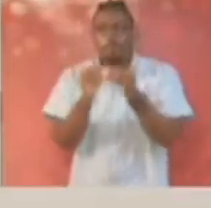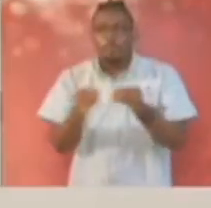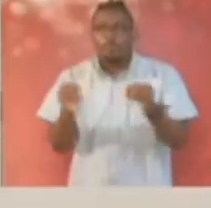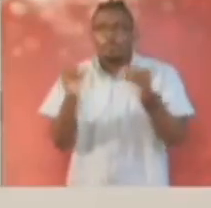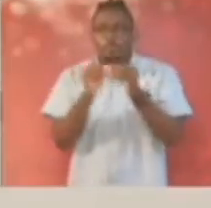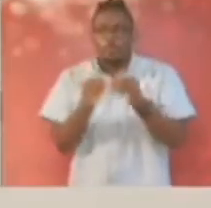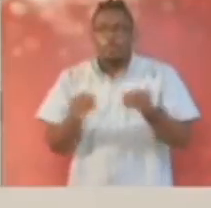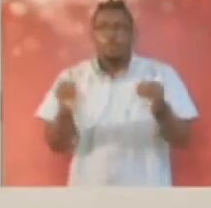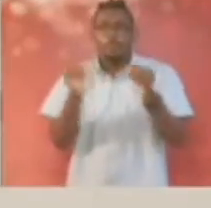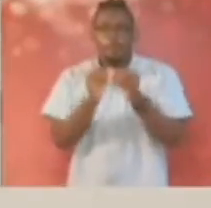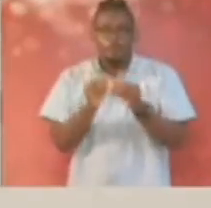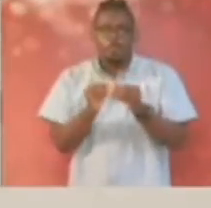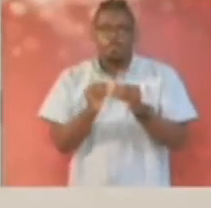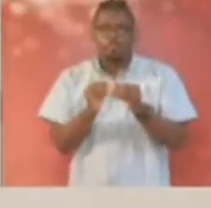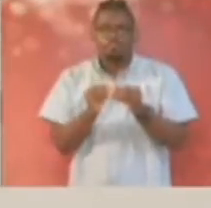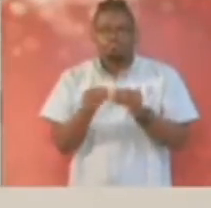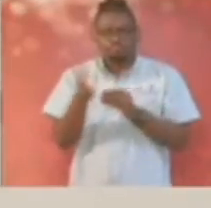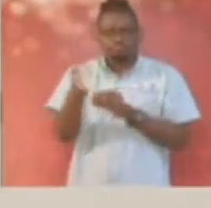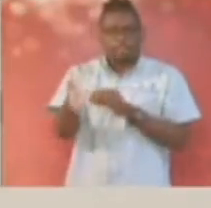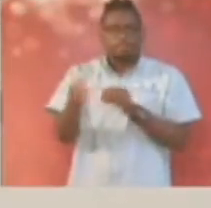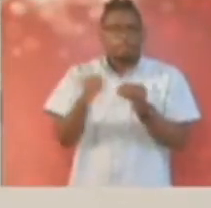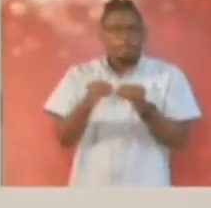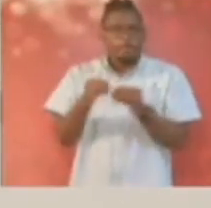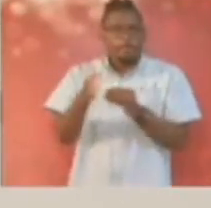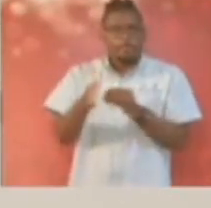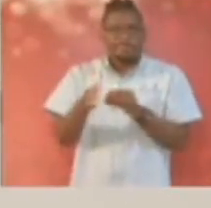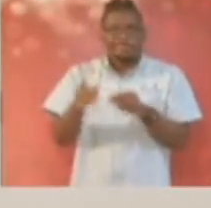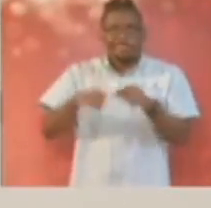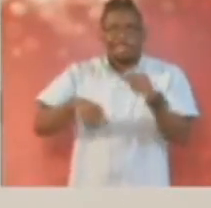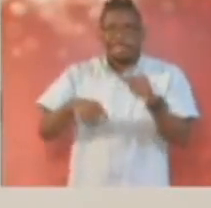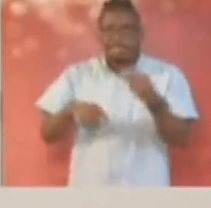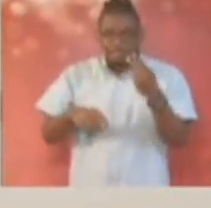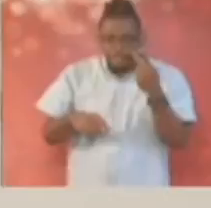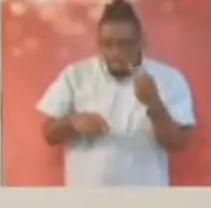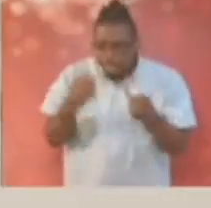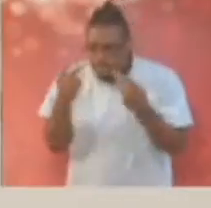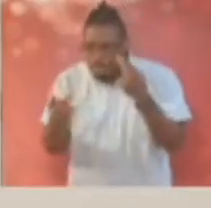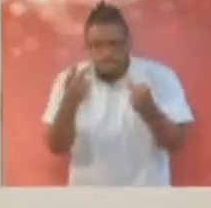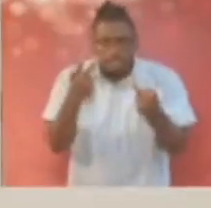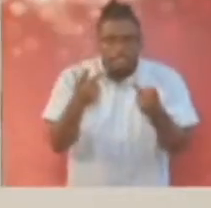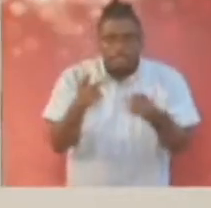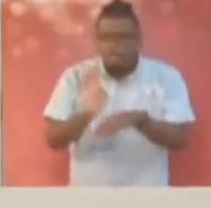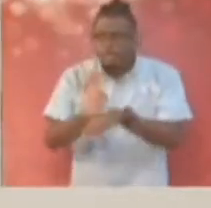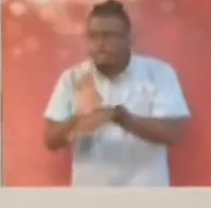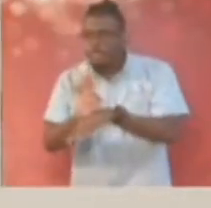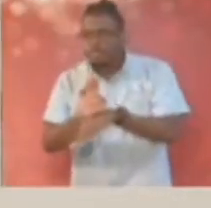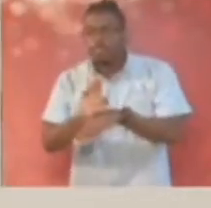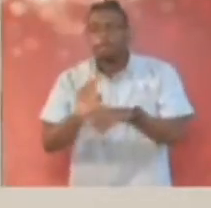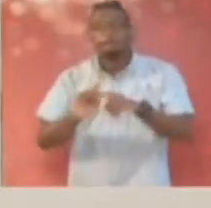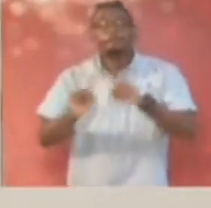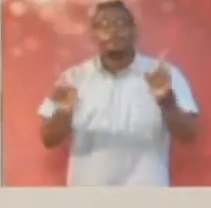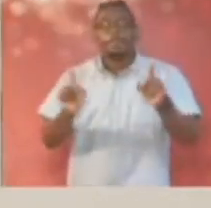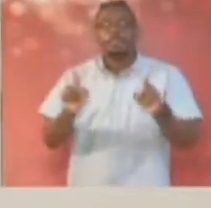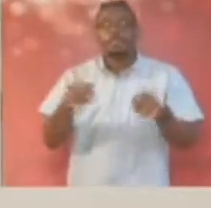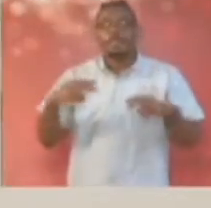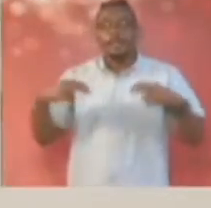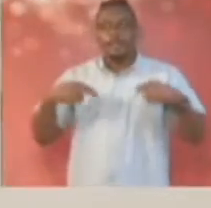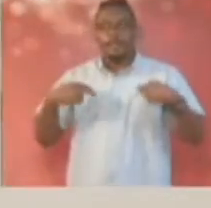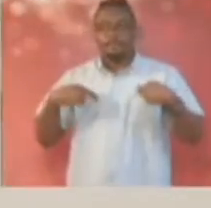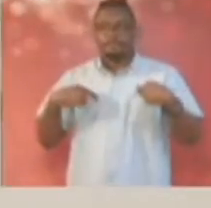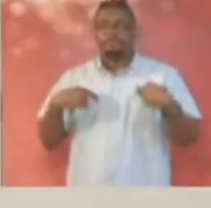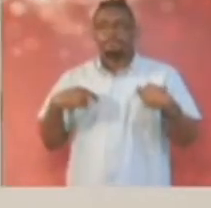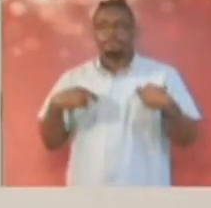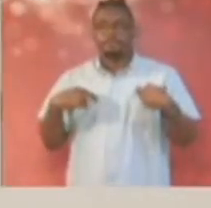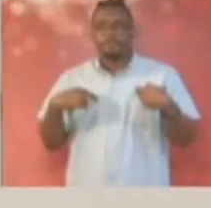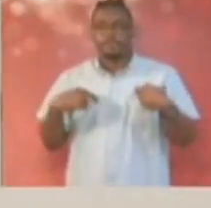We do not necessarily have eyes everywhere, but we do have a review program. We do have a mechanism at each county